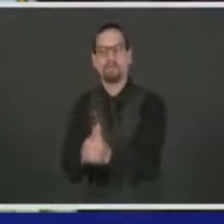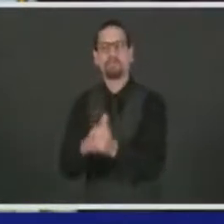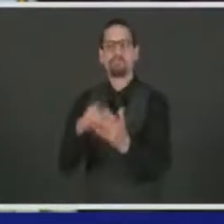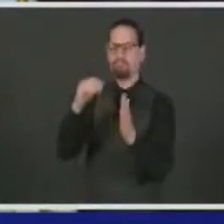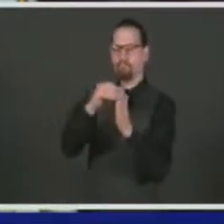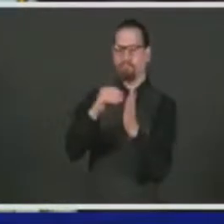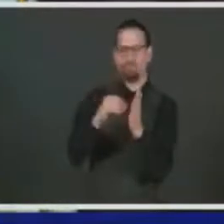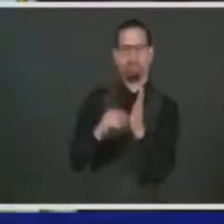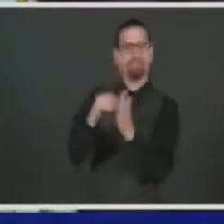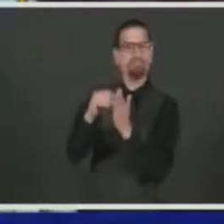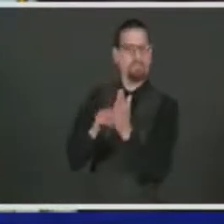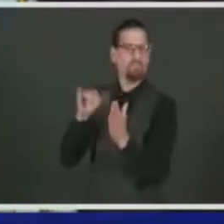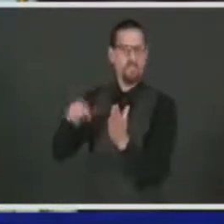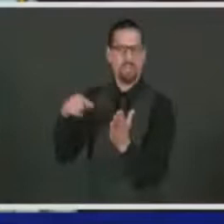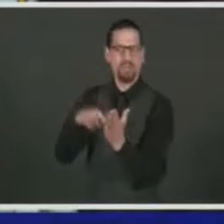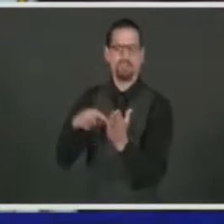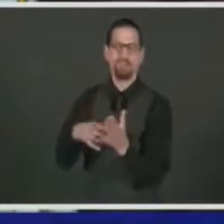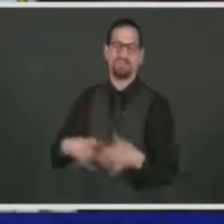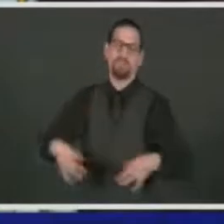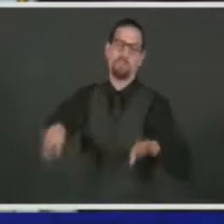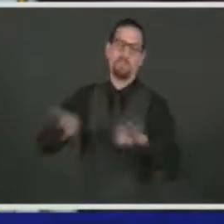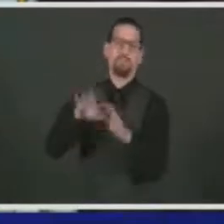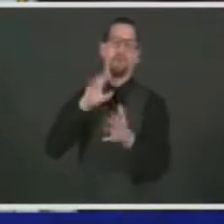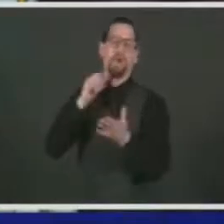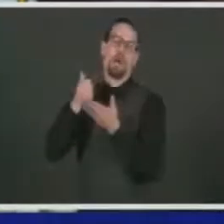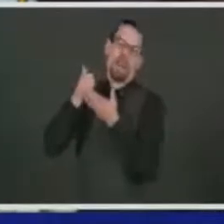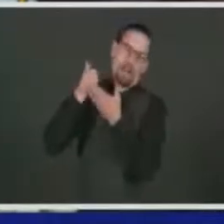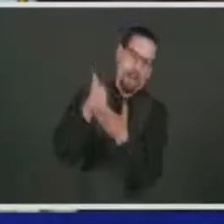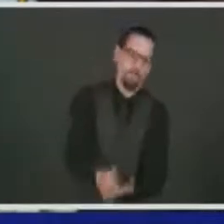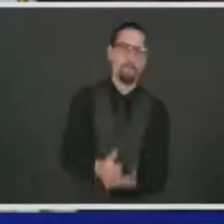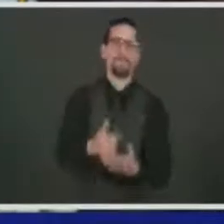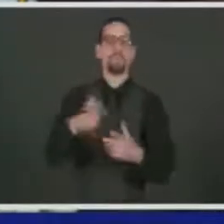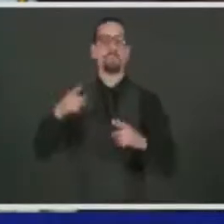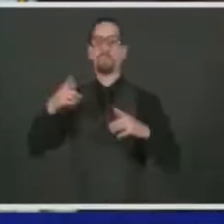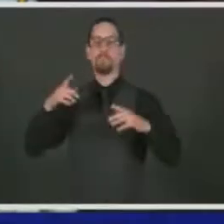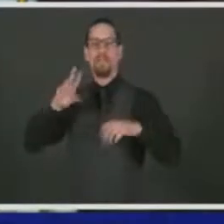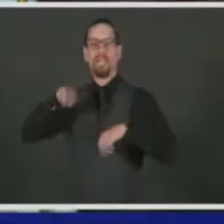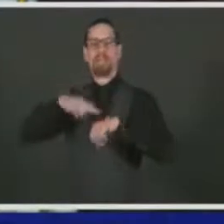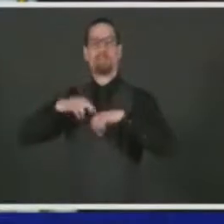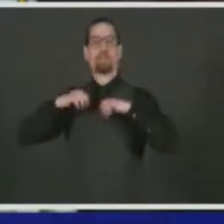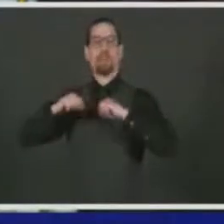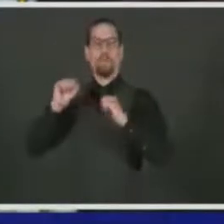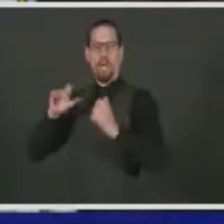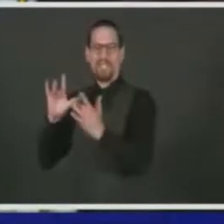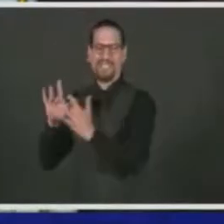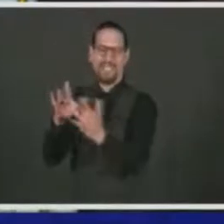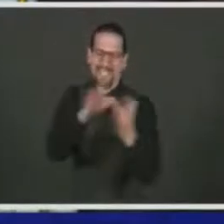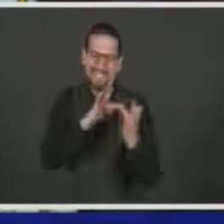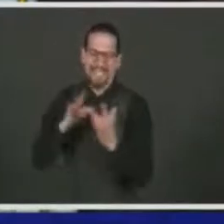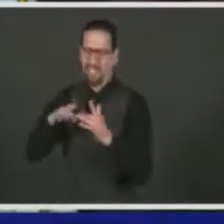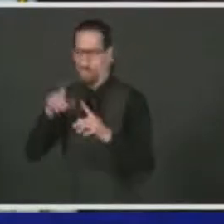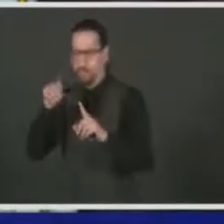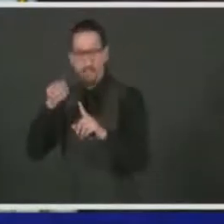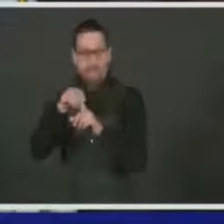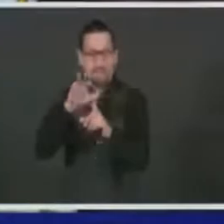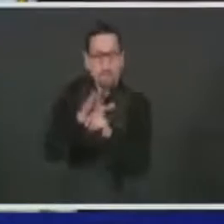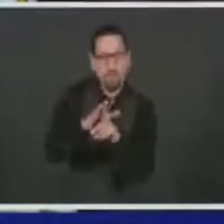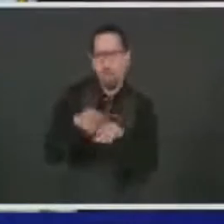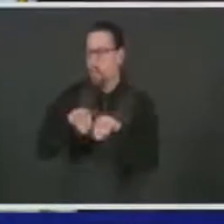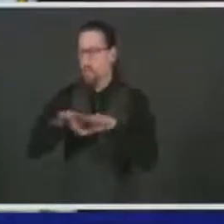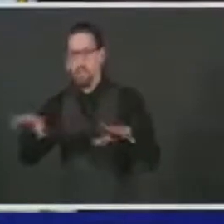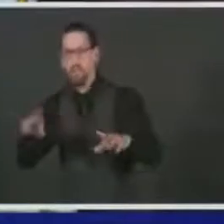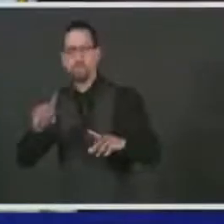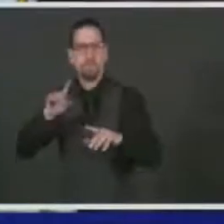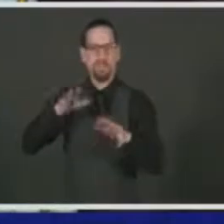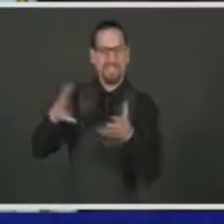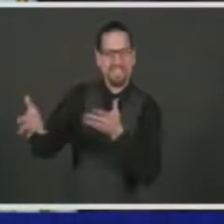people who do the contact tracing, who are representative of the communities, oftentimes from the communities that they're engaging with.